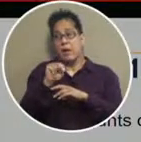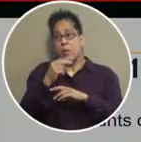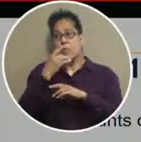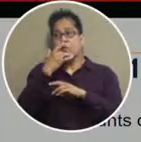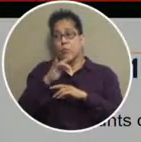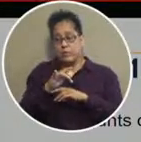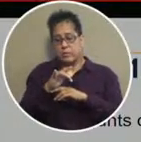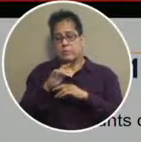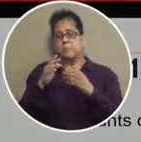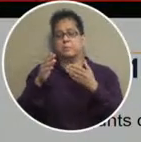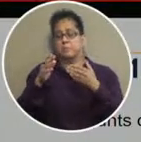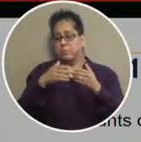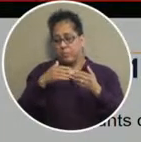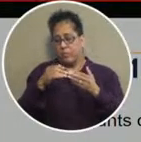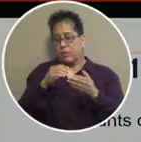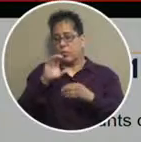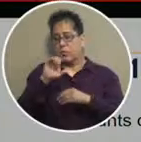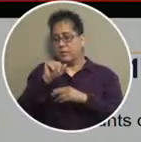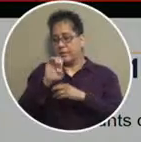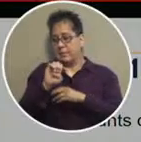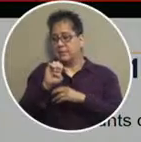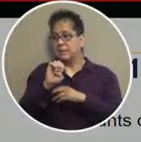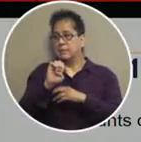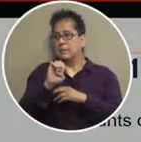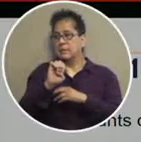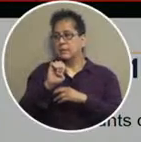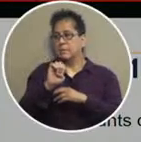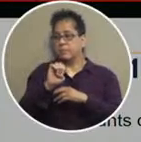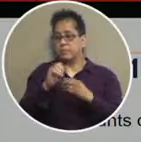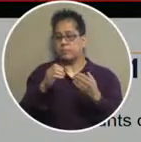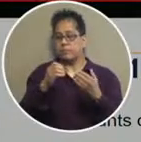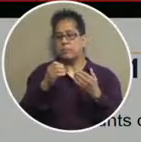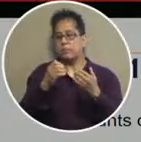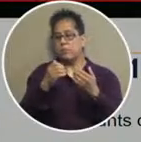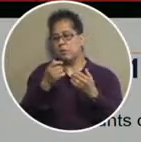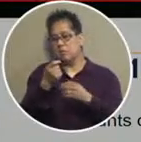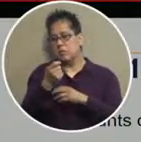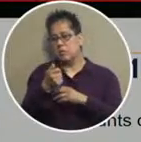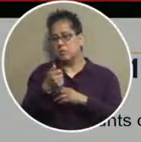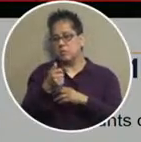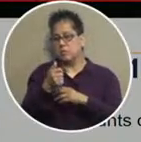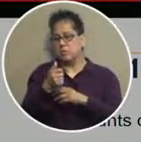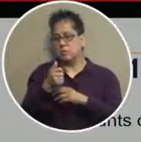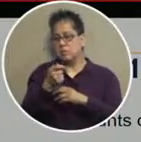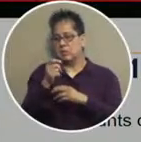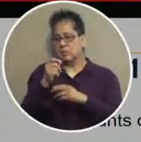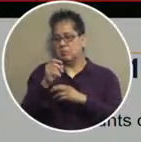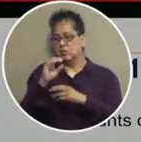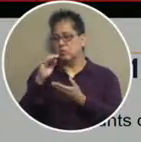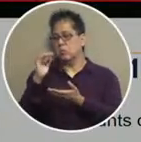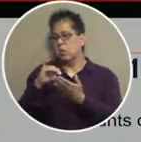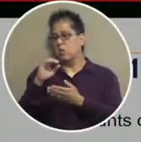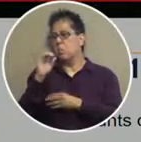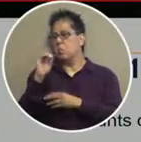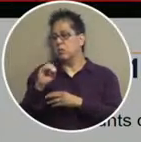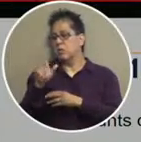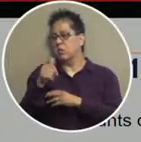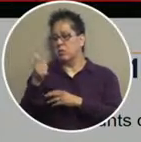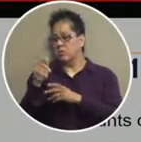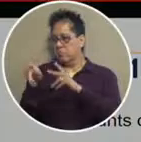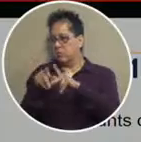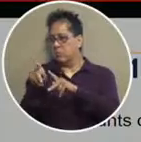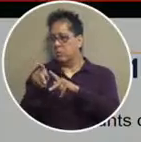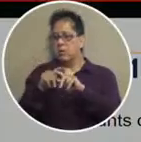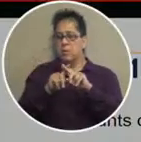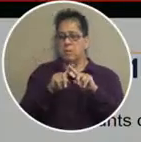unfortunately, even though the cases are in small proportion in older people, but we're going to see the higher